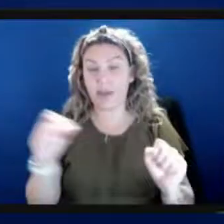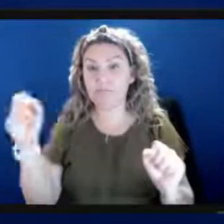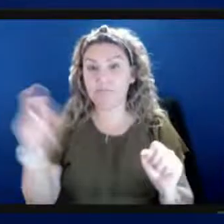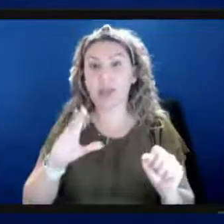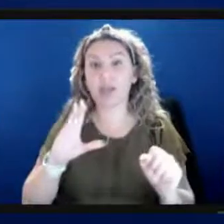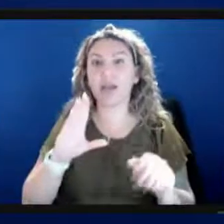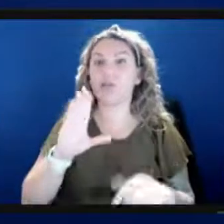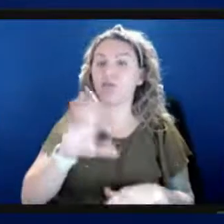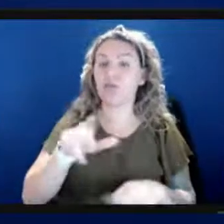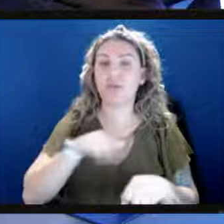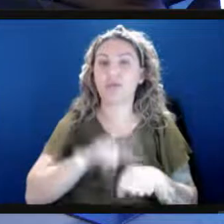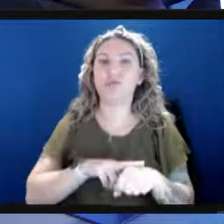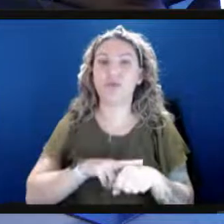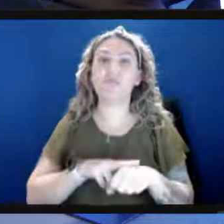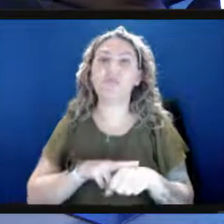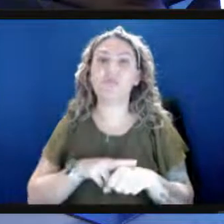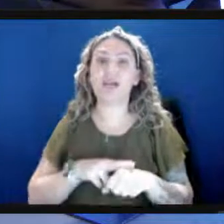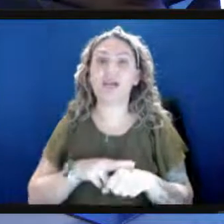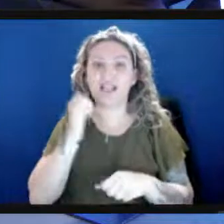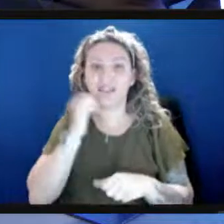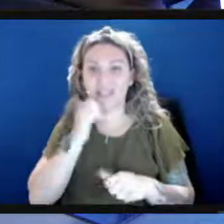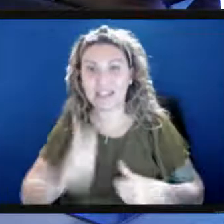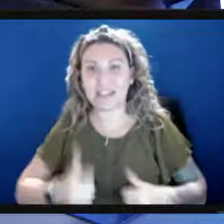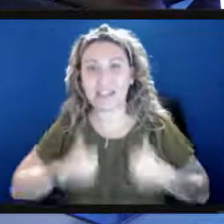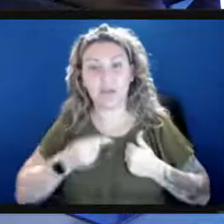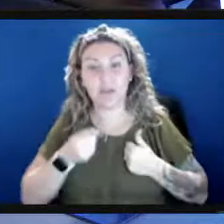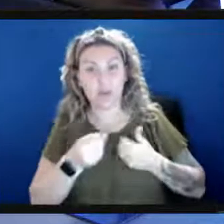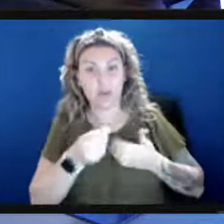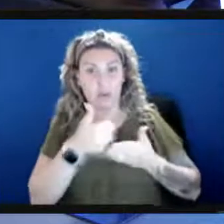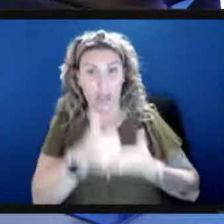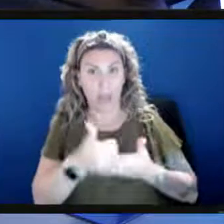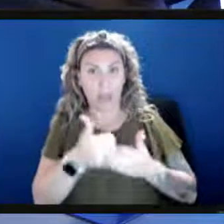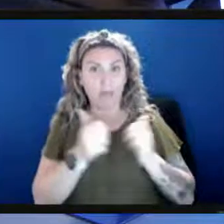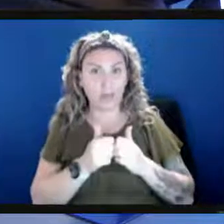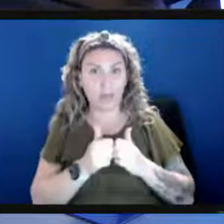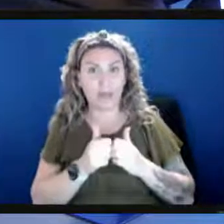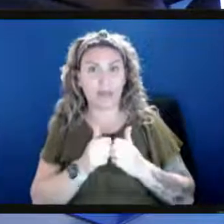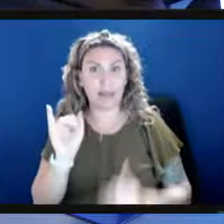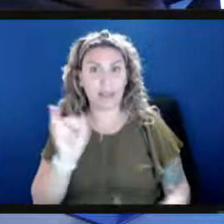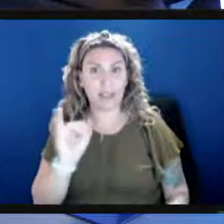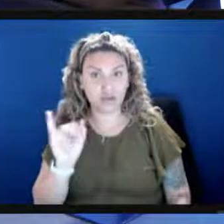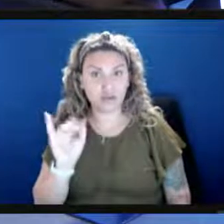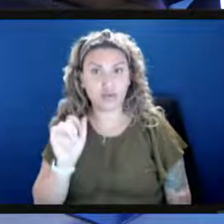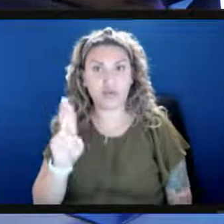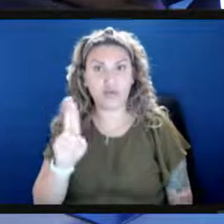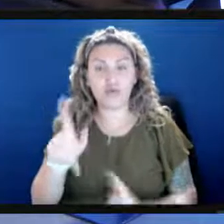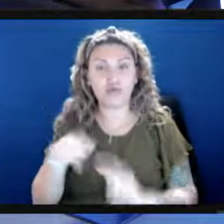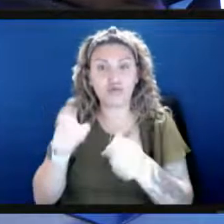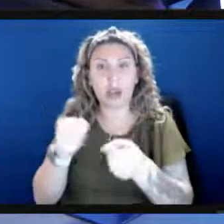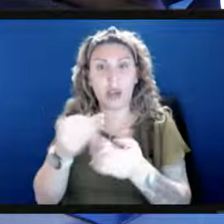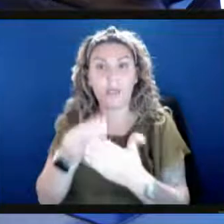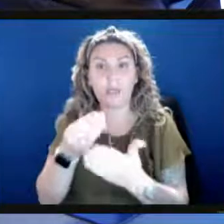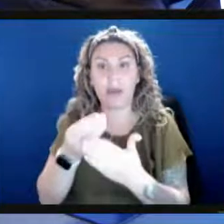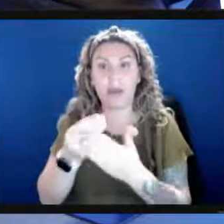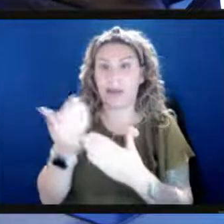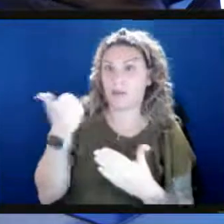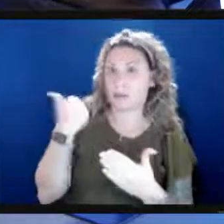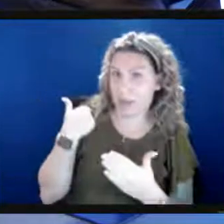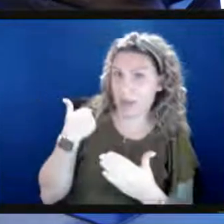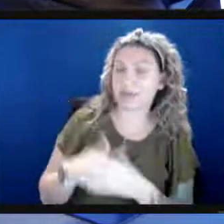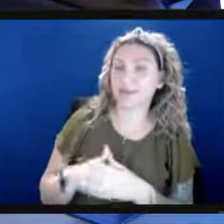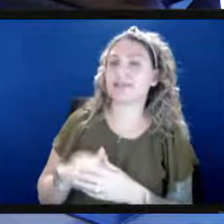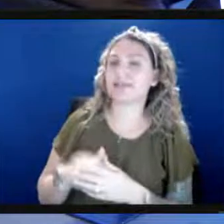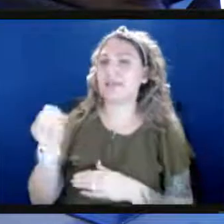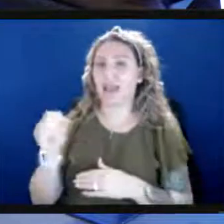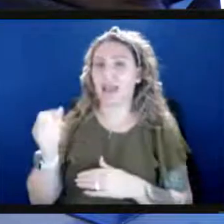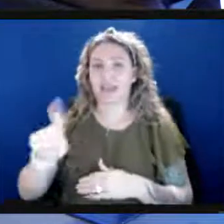normal way of living. And you help navigate the insurance, or Yes. sometimes there has been grant money in the Yes. past. Yes. So Yes. they help with all of